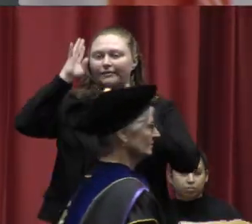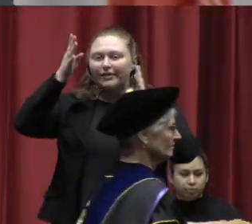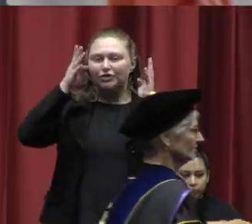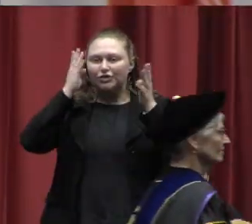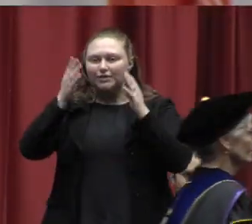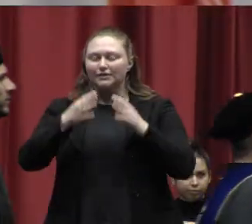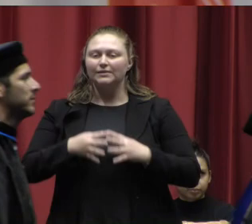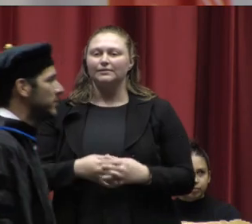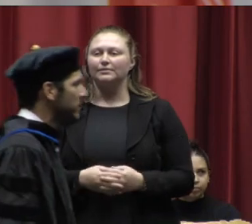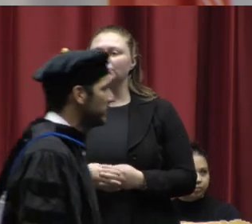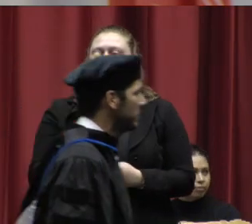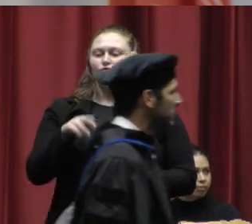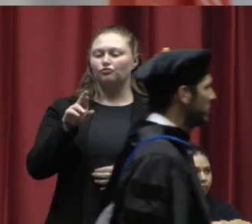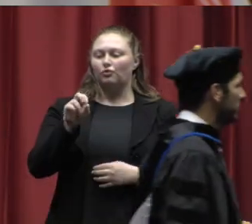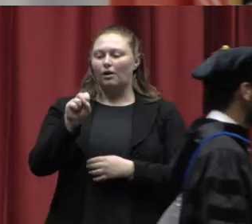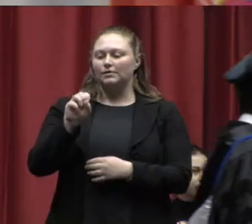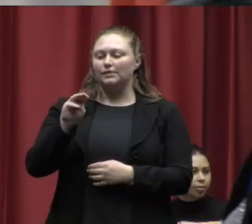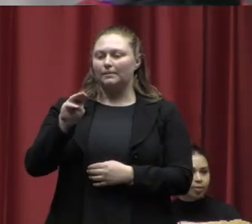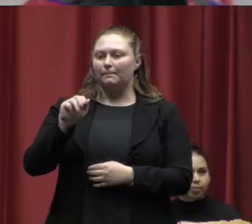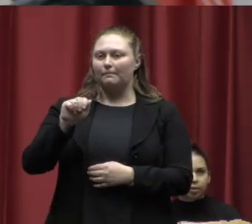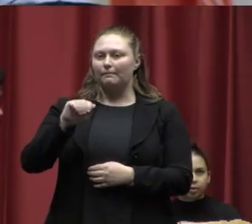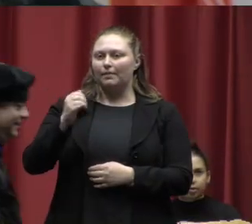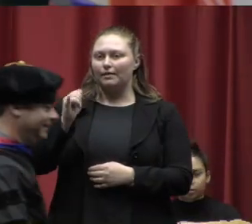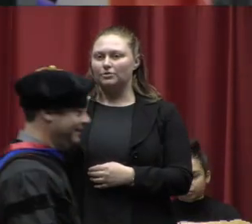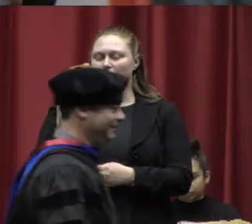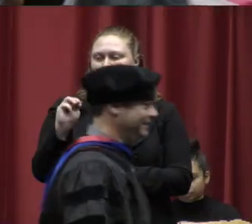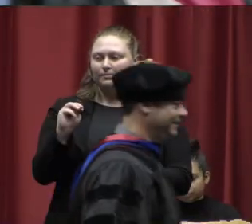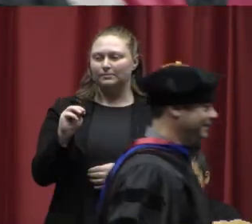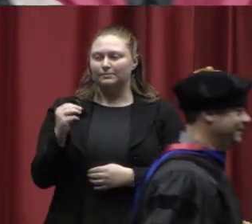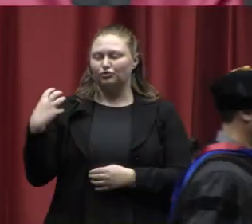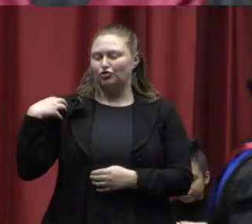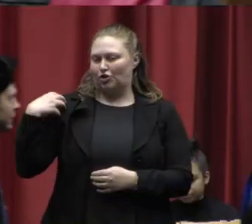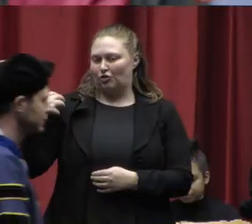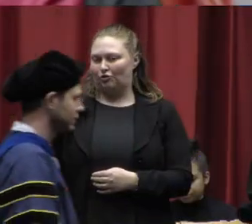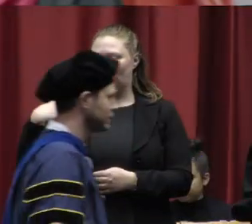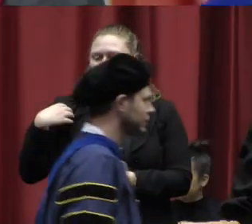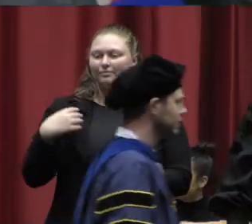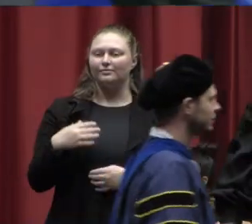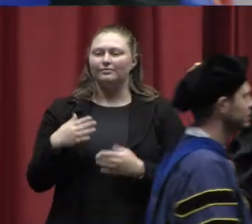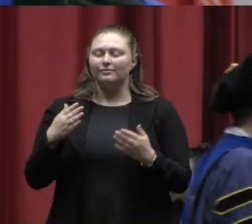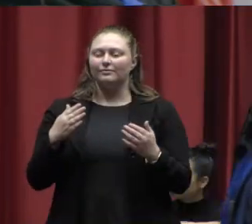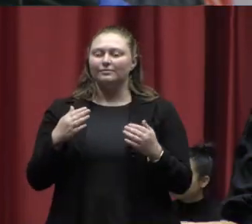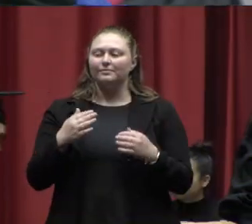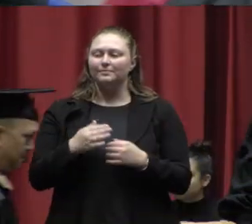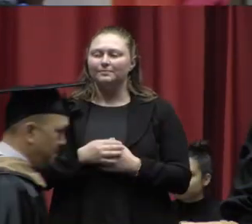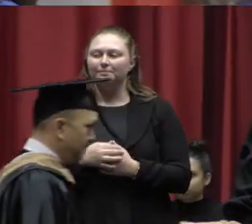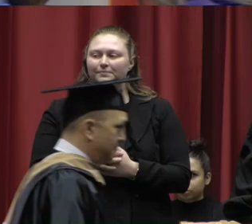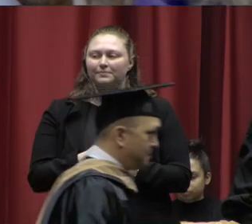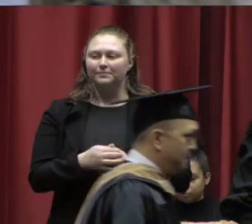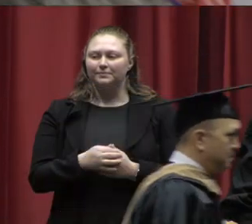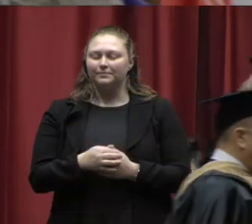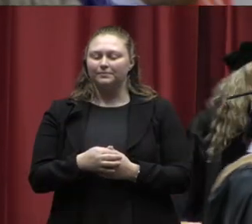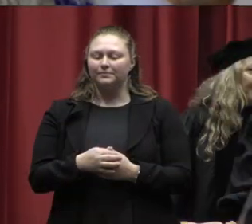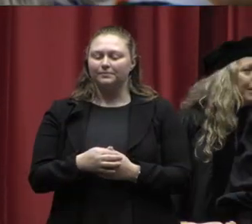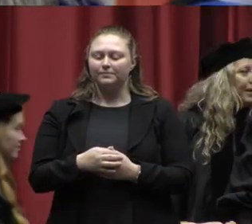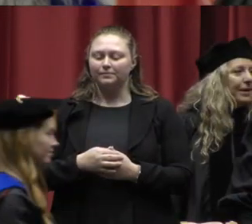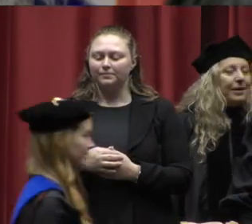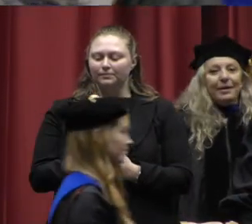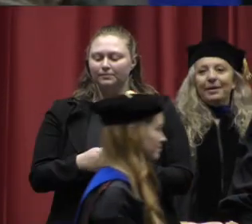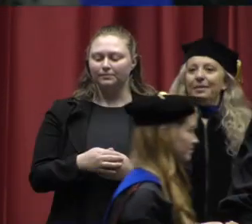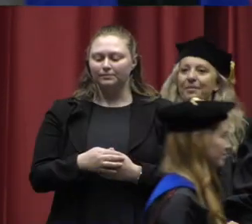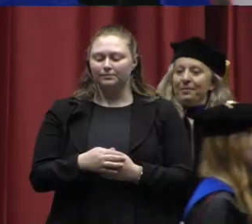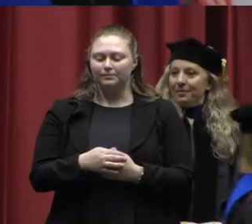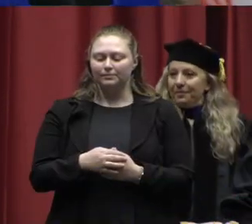Mato, Chair, Saurabh Aluwalia, Debbie Banks,